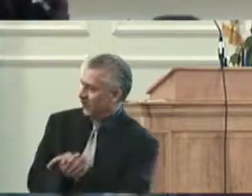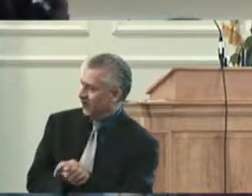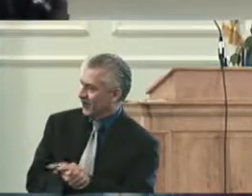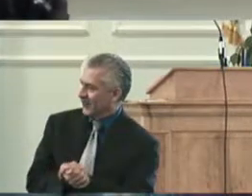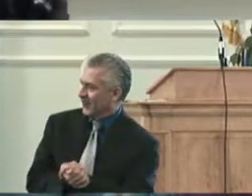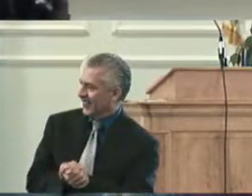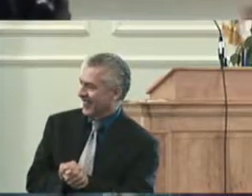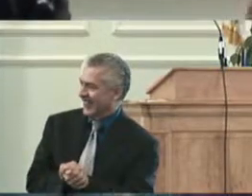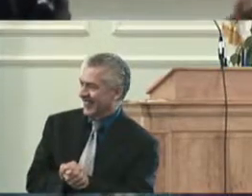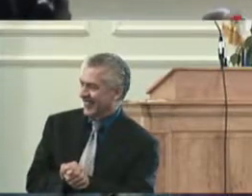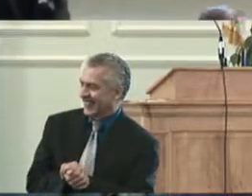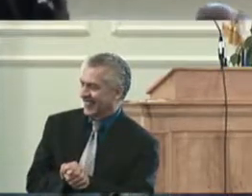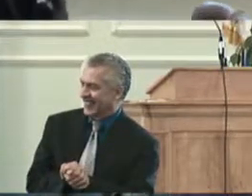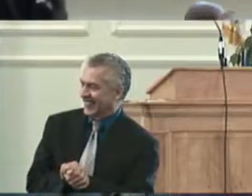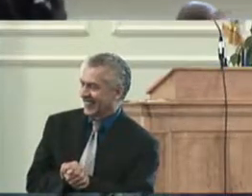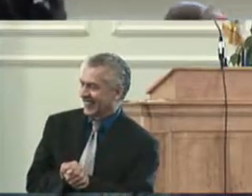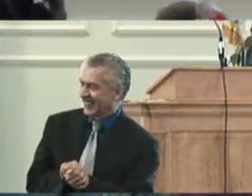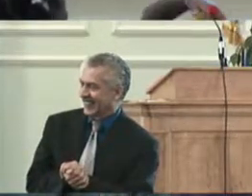it?